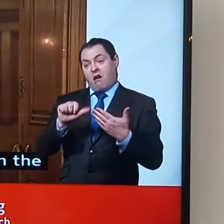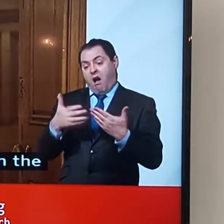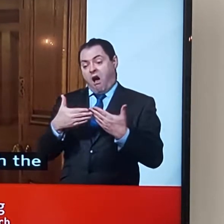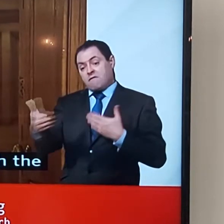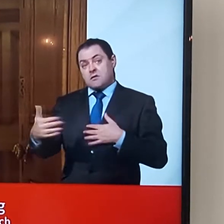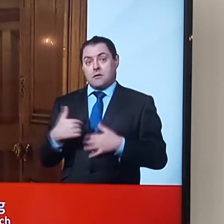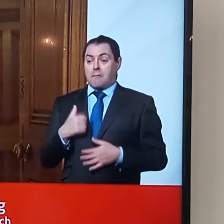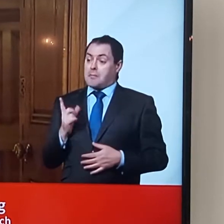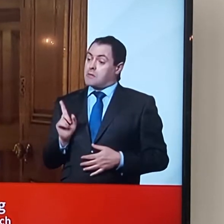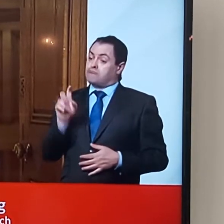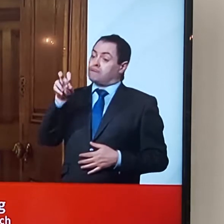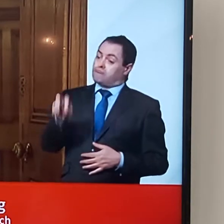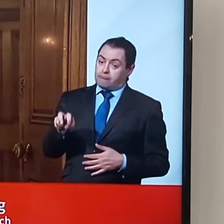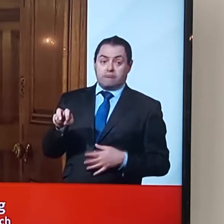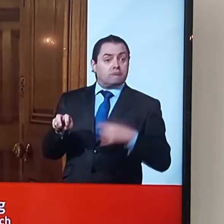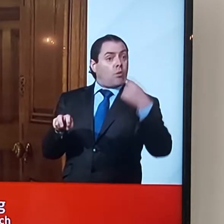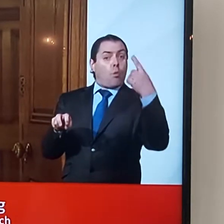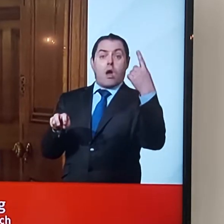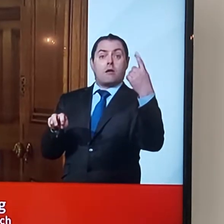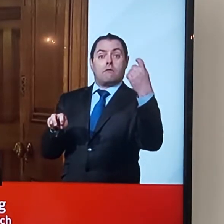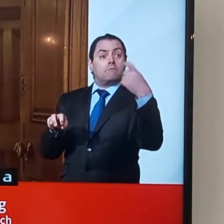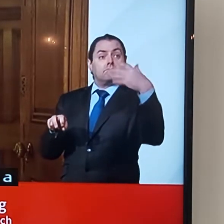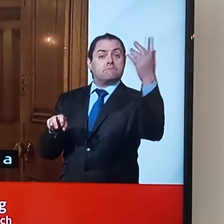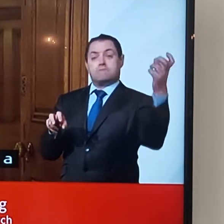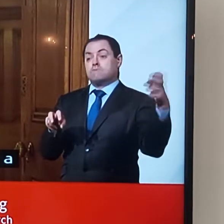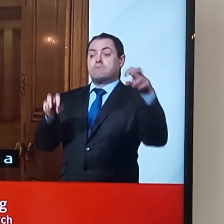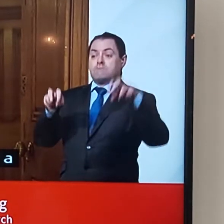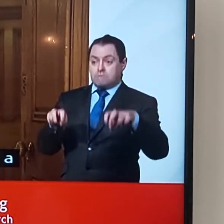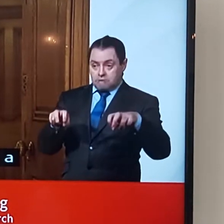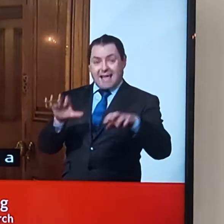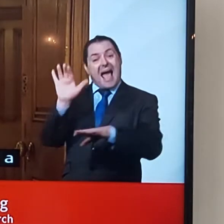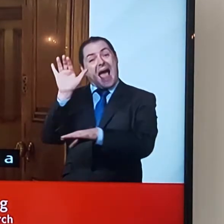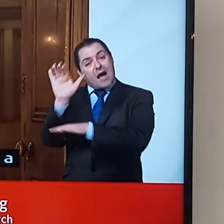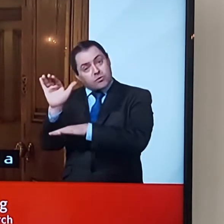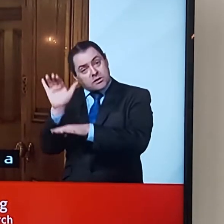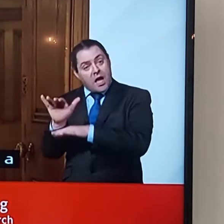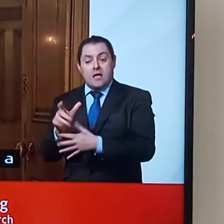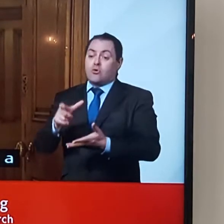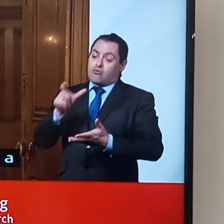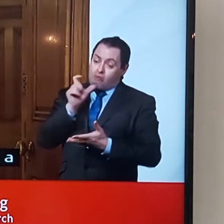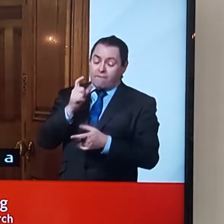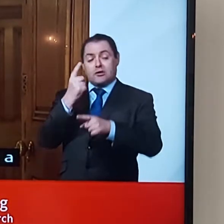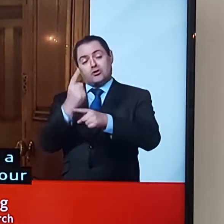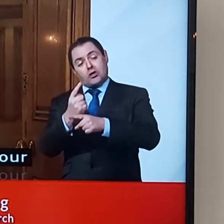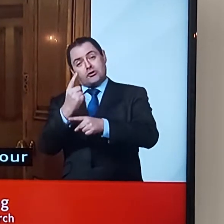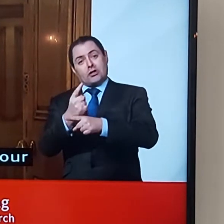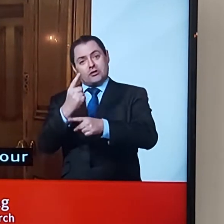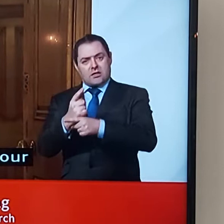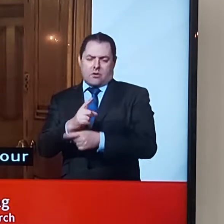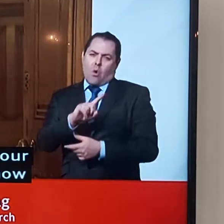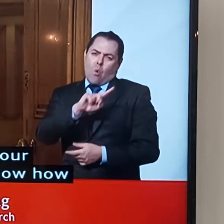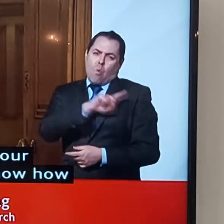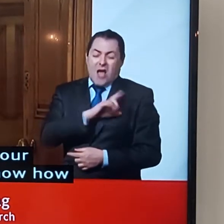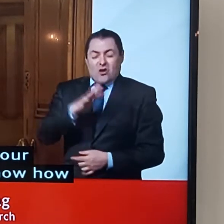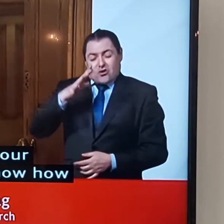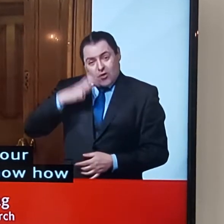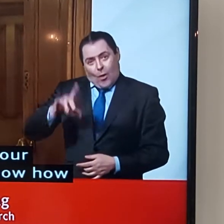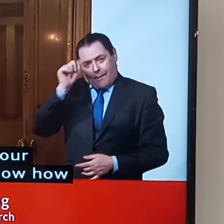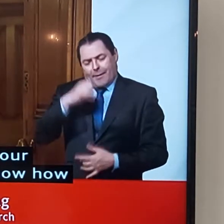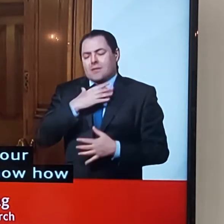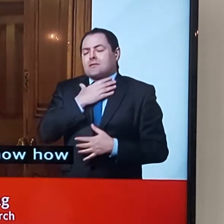household. And because we know how stressful this time has been and how people yearn to see friends and